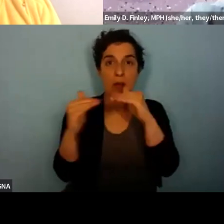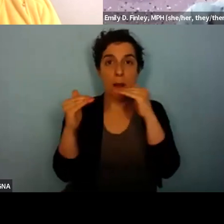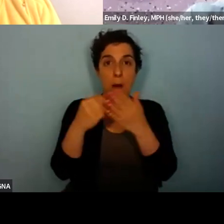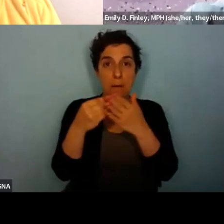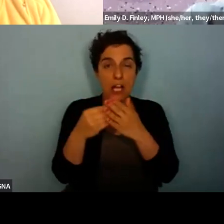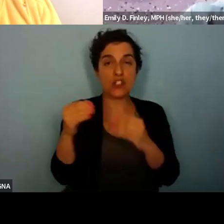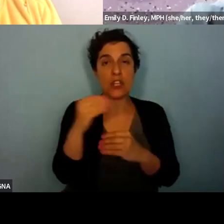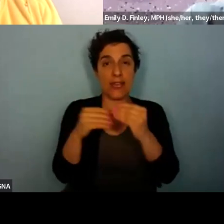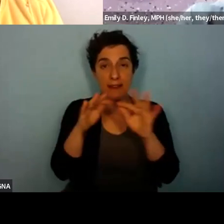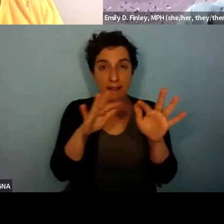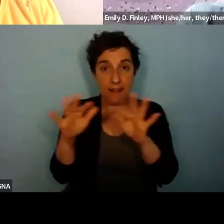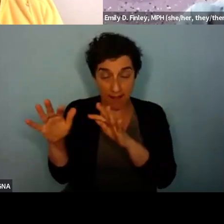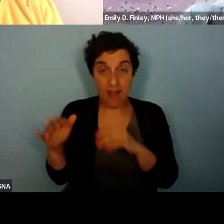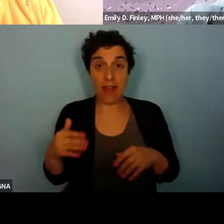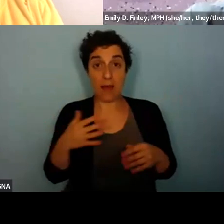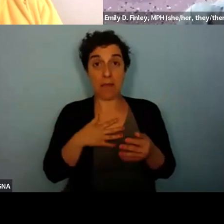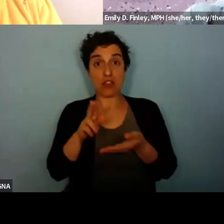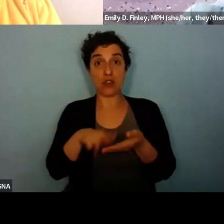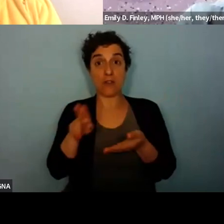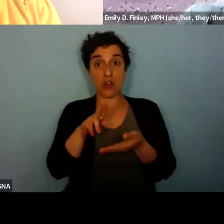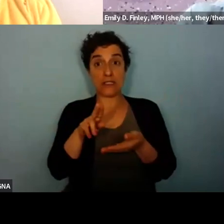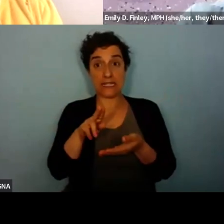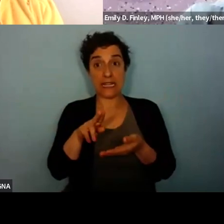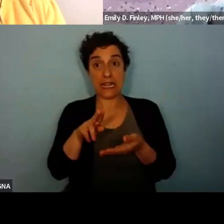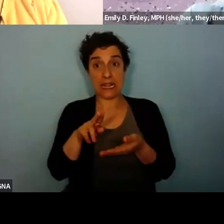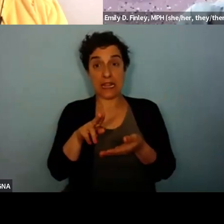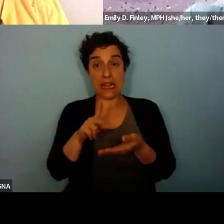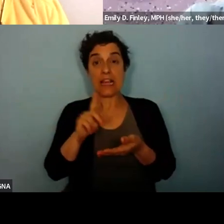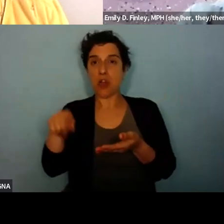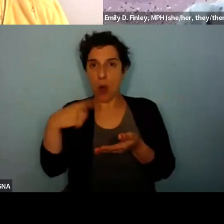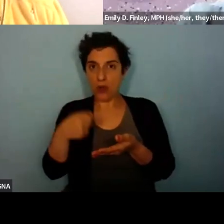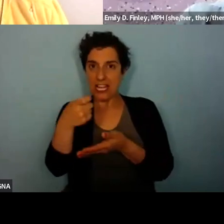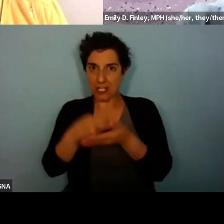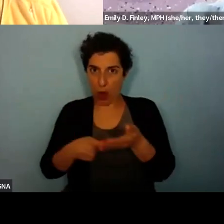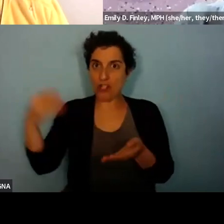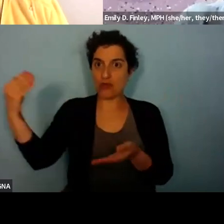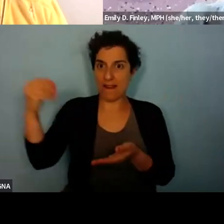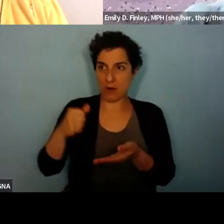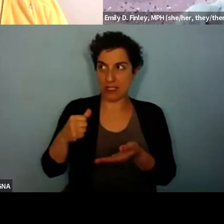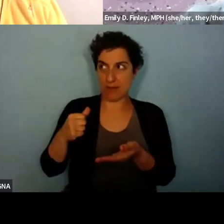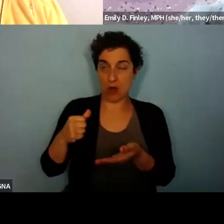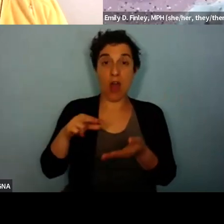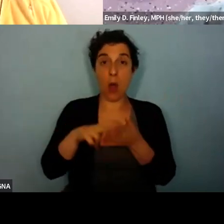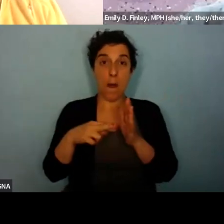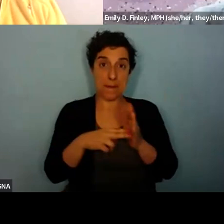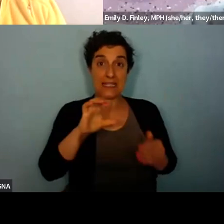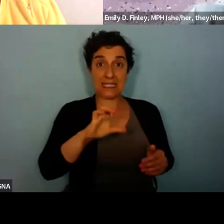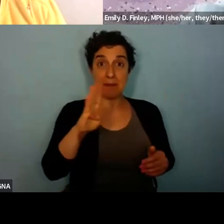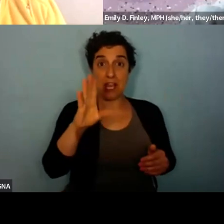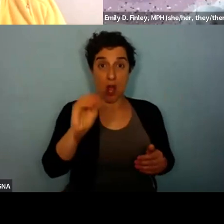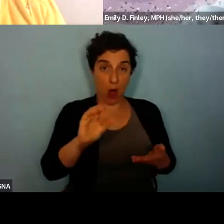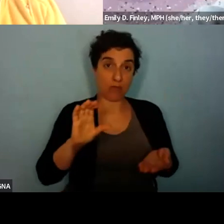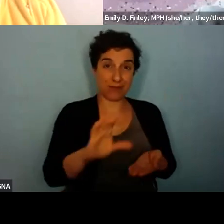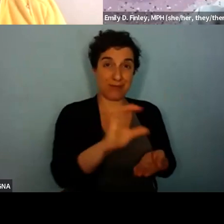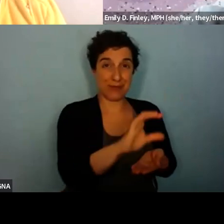then my university is cost reimbursable only. So that's a lot of upfront for the community-based organization. Are